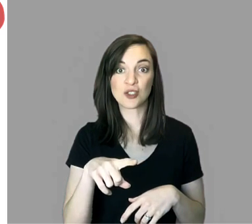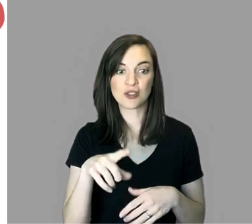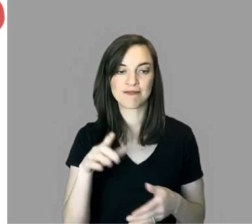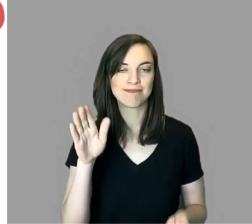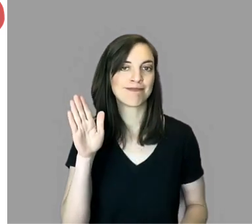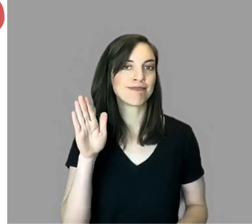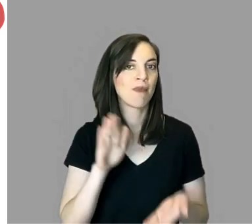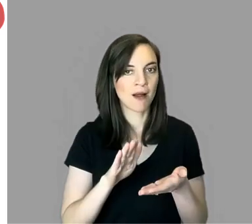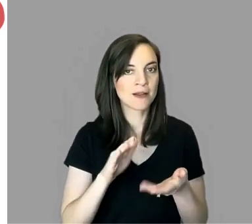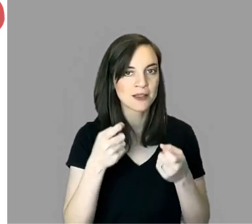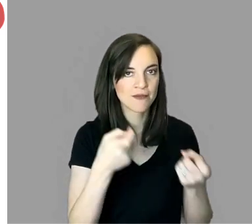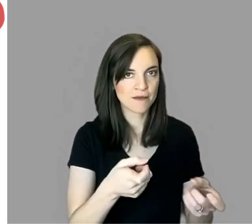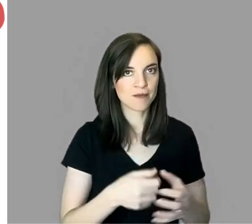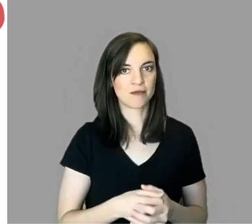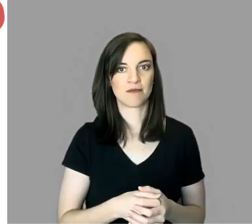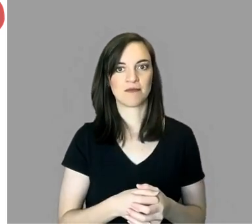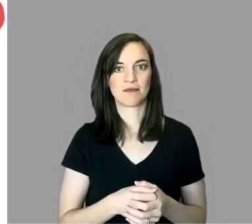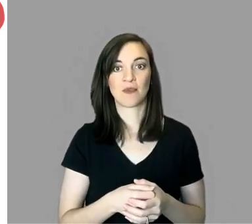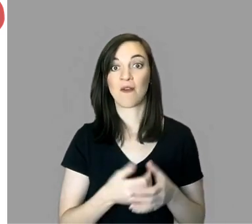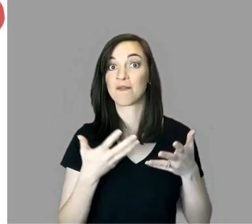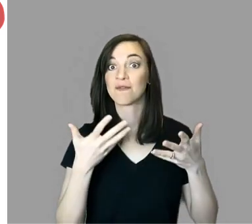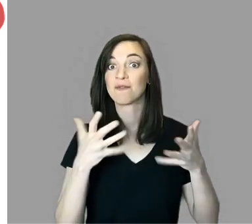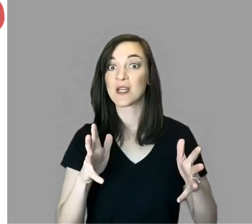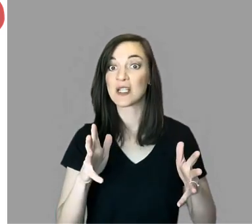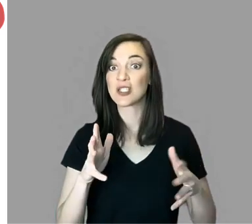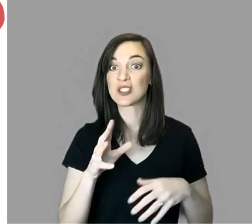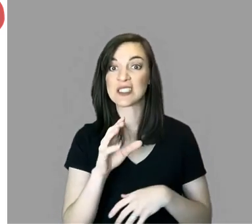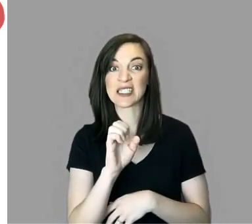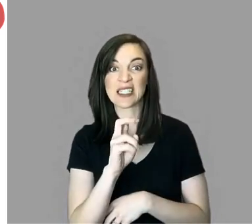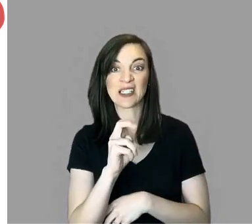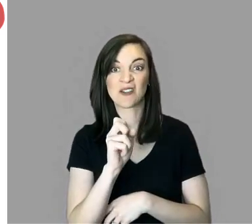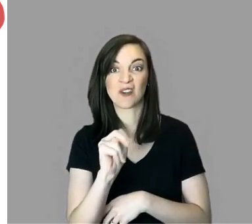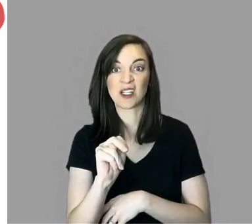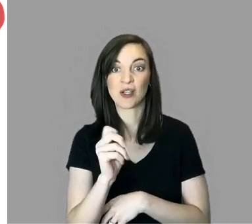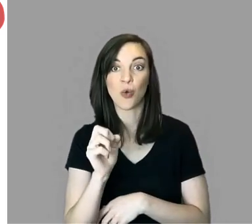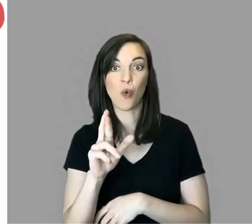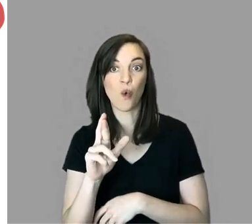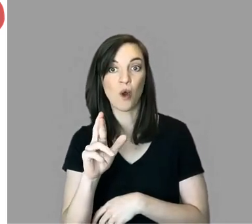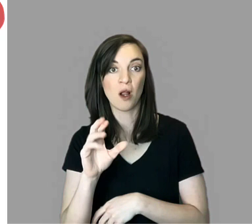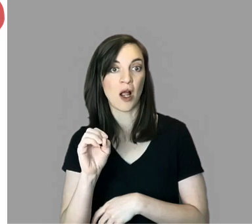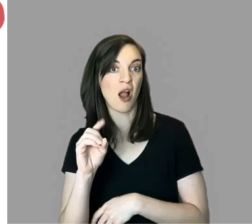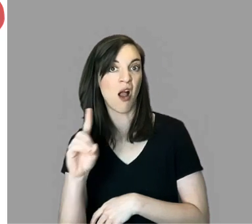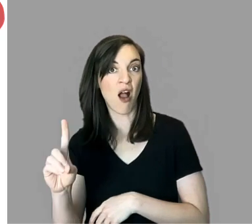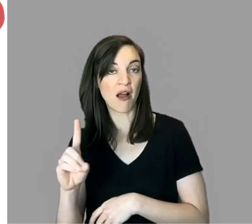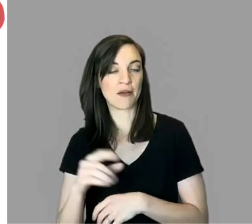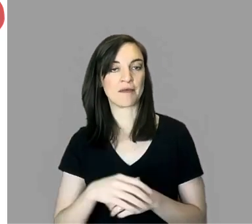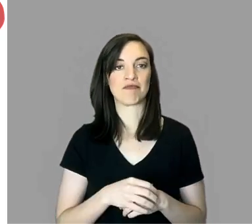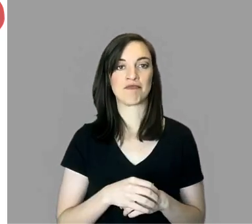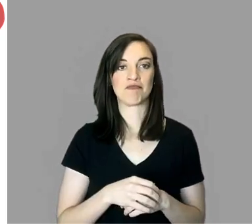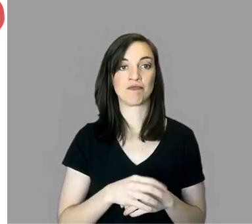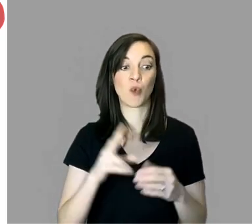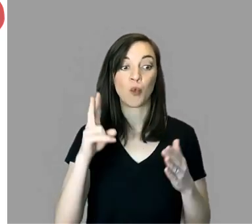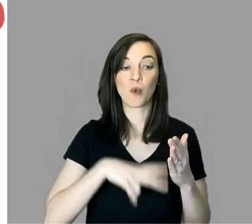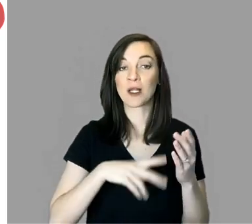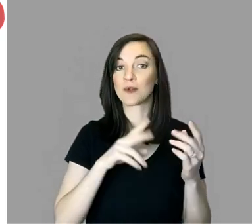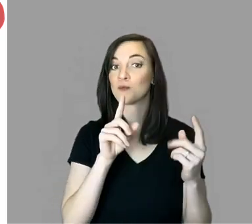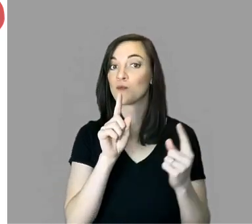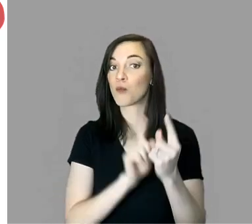a menu of choices, such as opting out of 2 questions, completing only even or odd, or reading with a peer